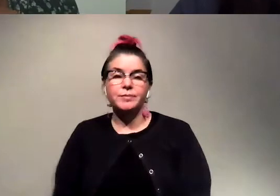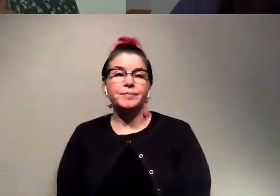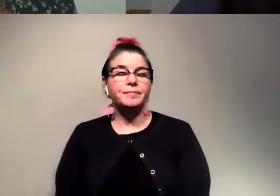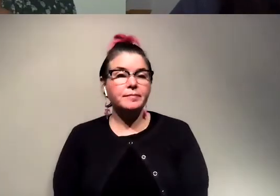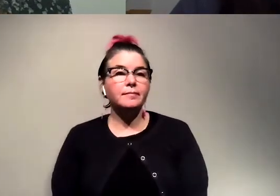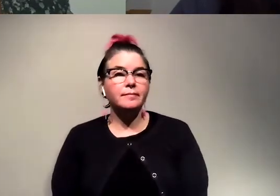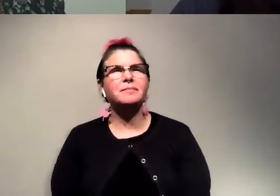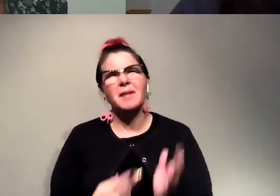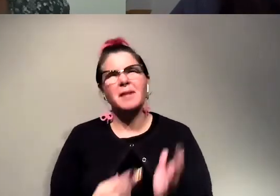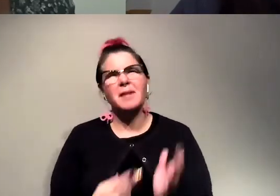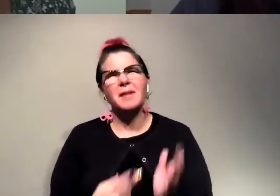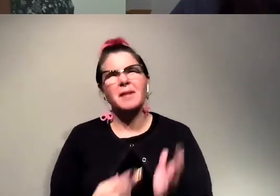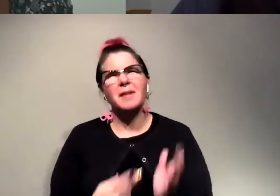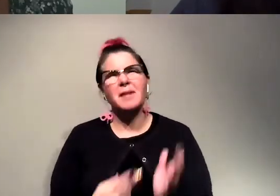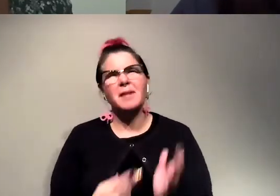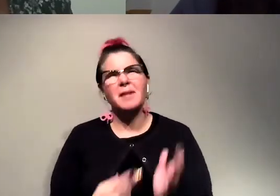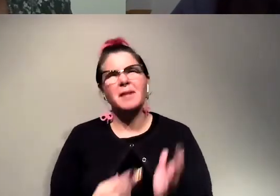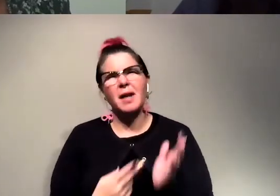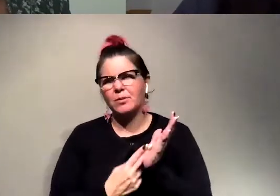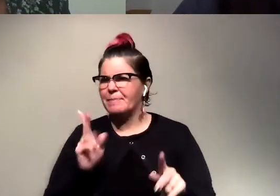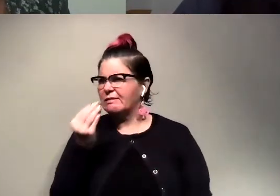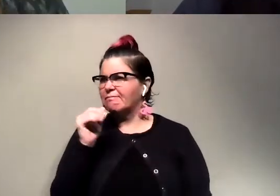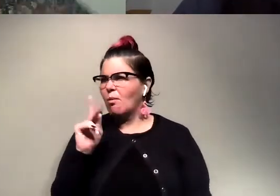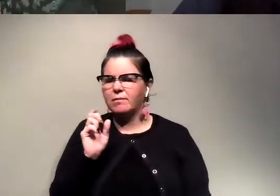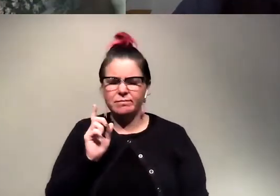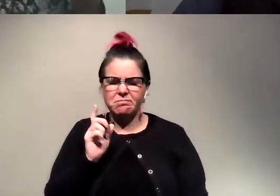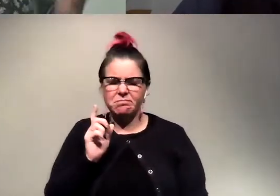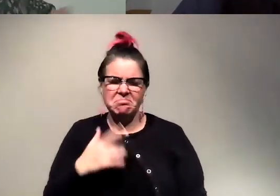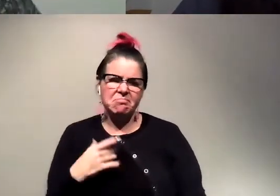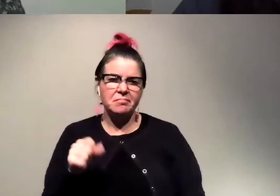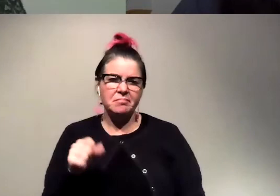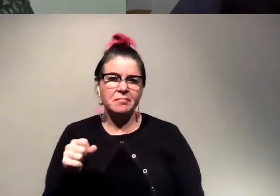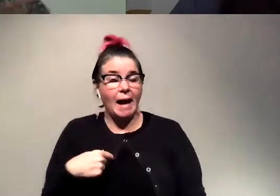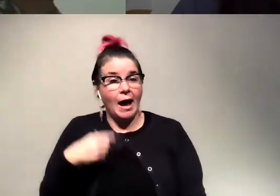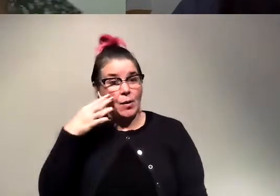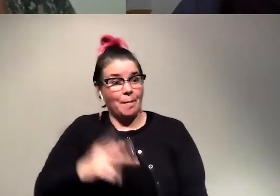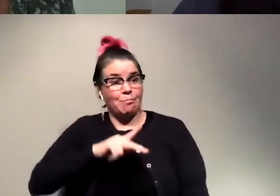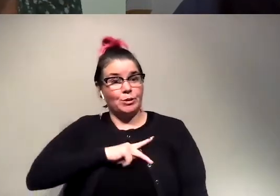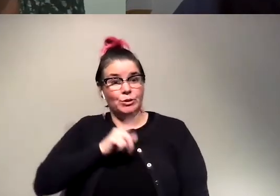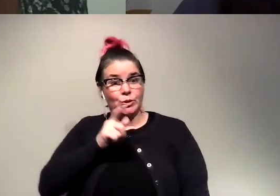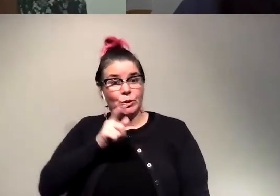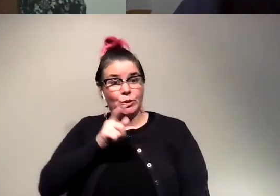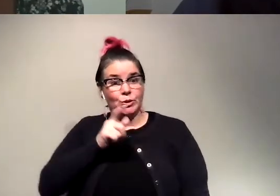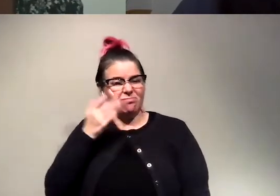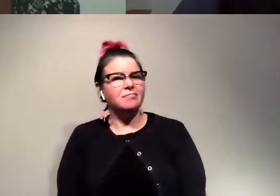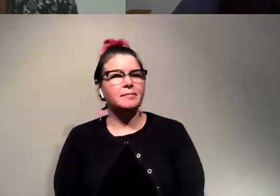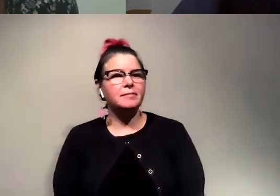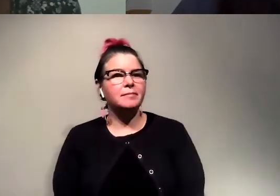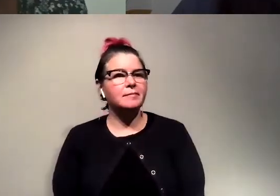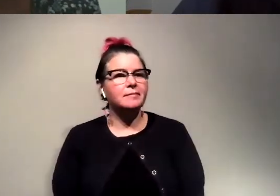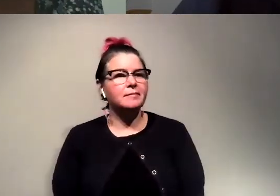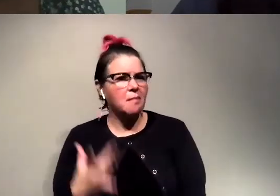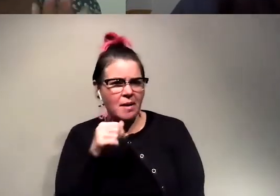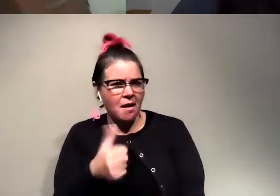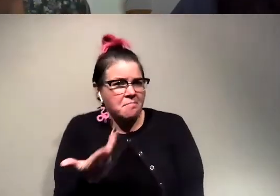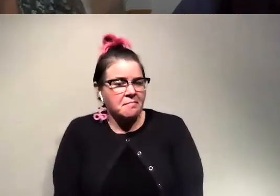that there have been people who have eaten the anoles. I don't know any, but I don't see why